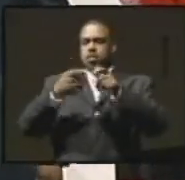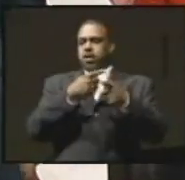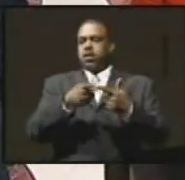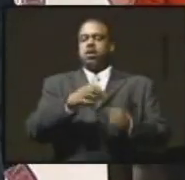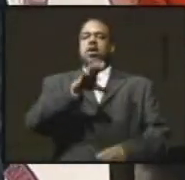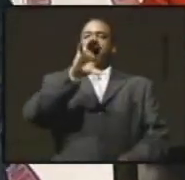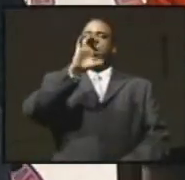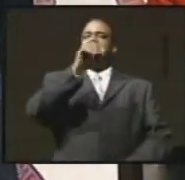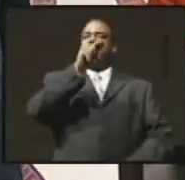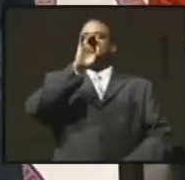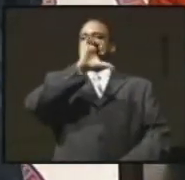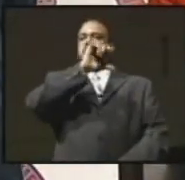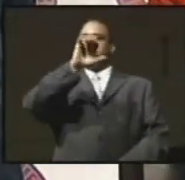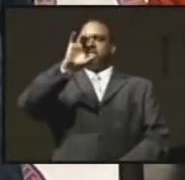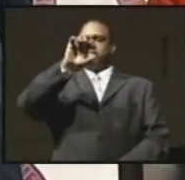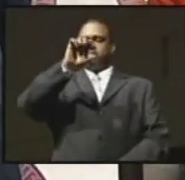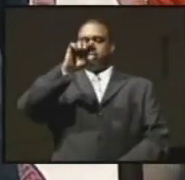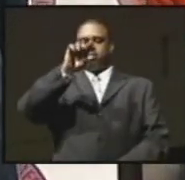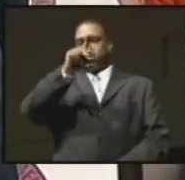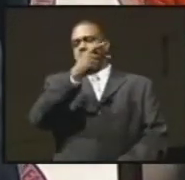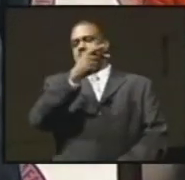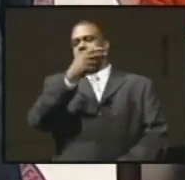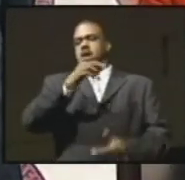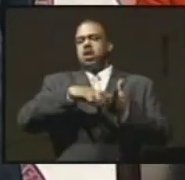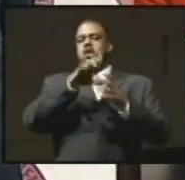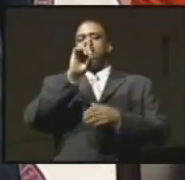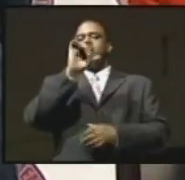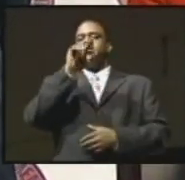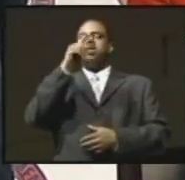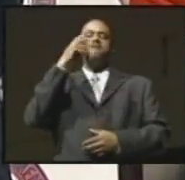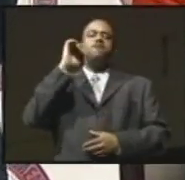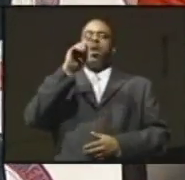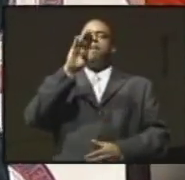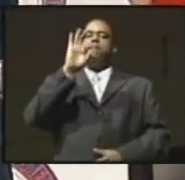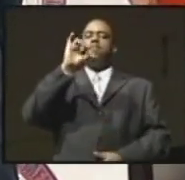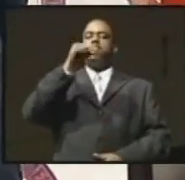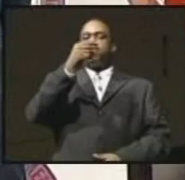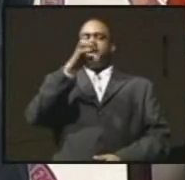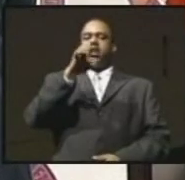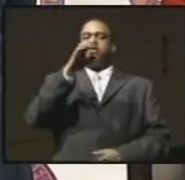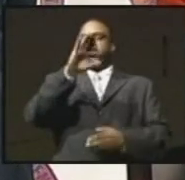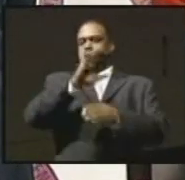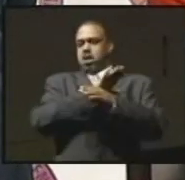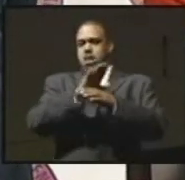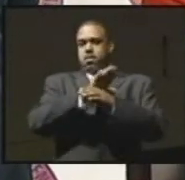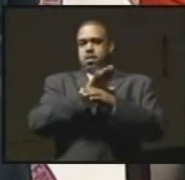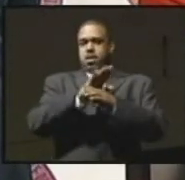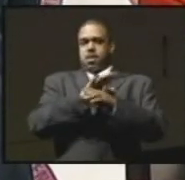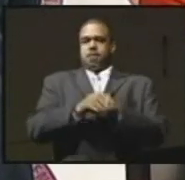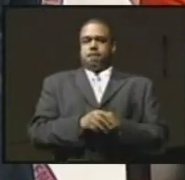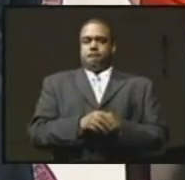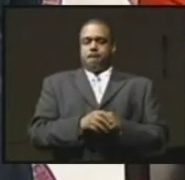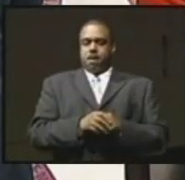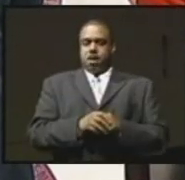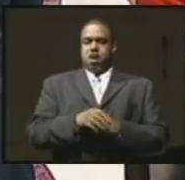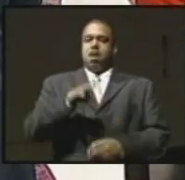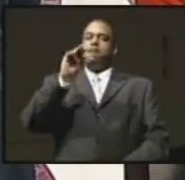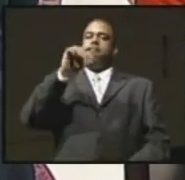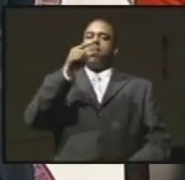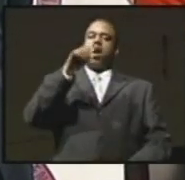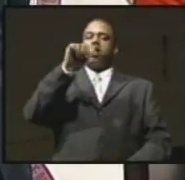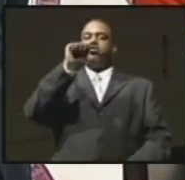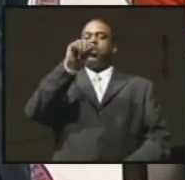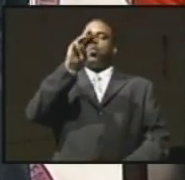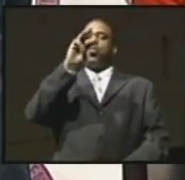Director of Governmental Affairs, the Detroit International Bridge Company. Ms. Marja Winters, Director